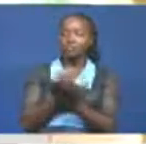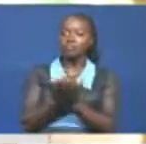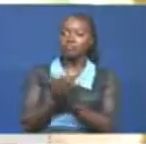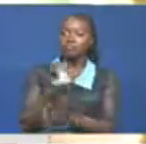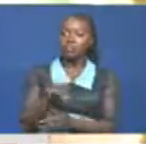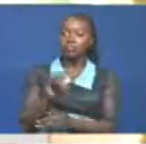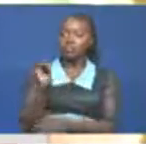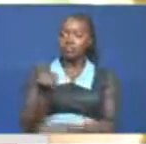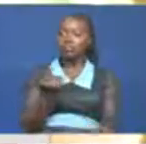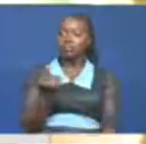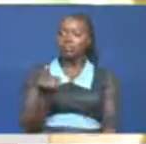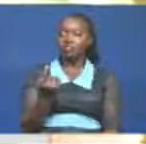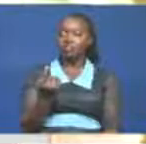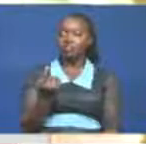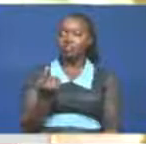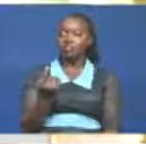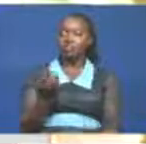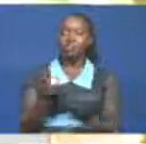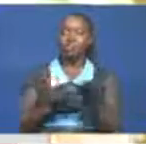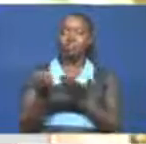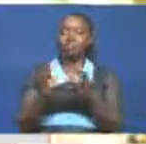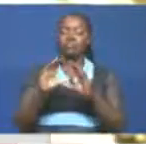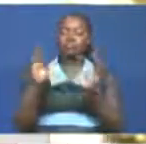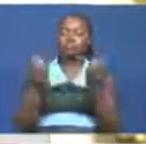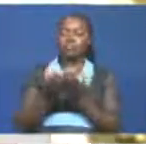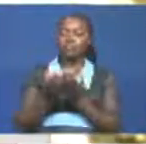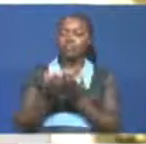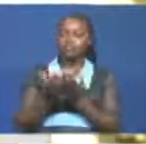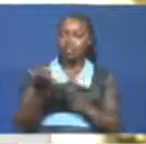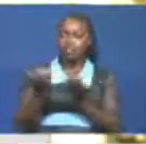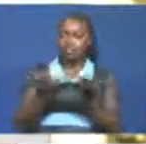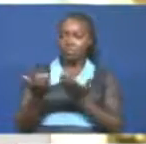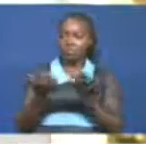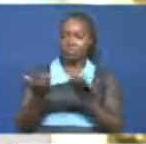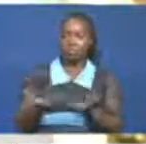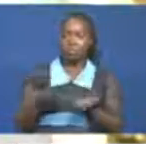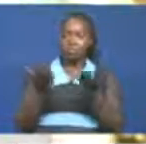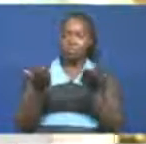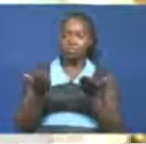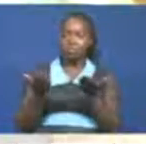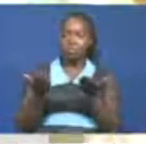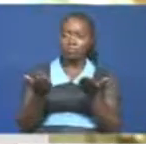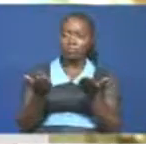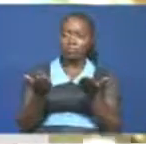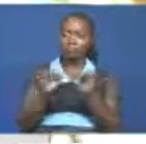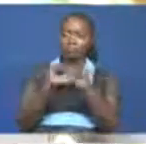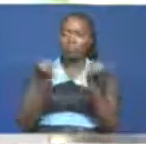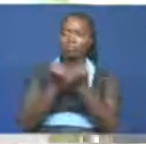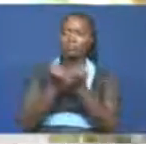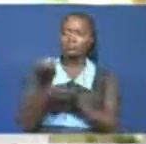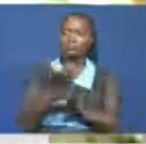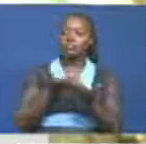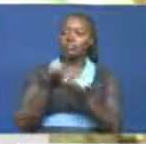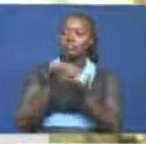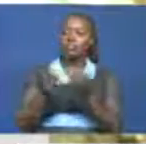once that bilateral trade, globalization really, trade does promote socioeconomic growth,